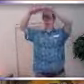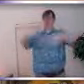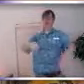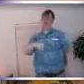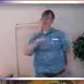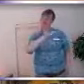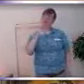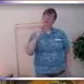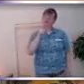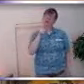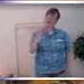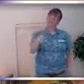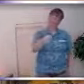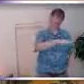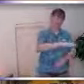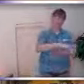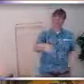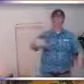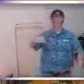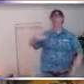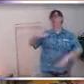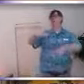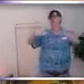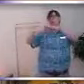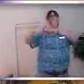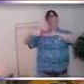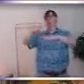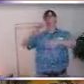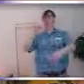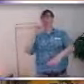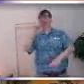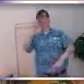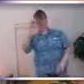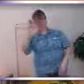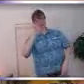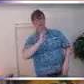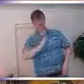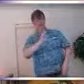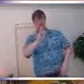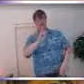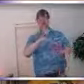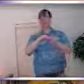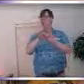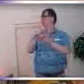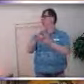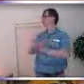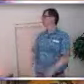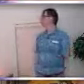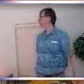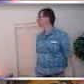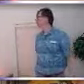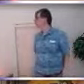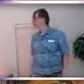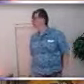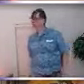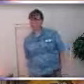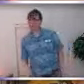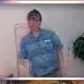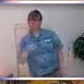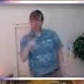And you don't have to rise before I do. In other words, I don't have to say to you, well, you be more loving.